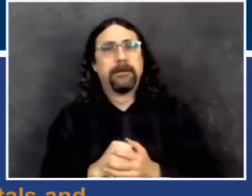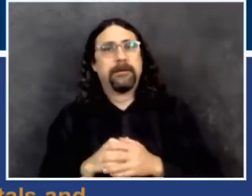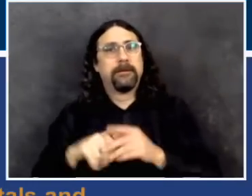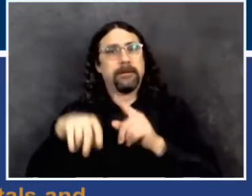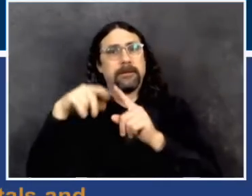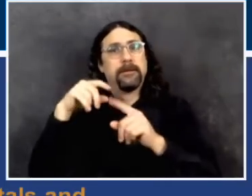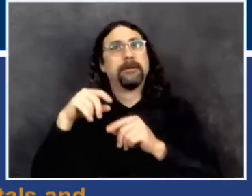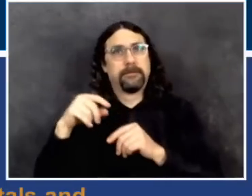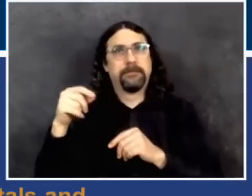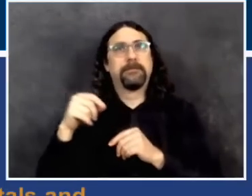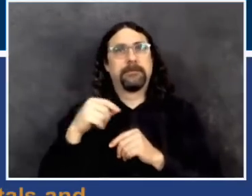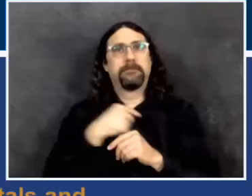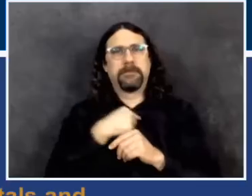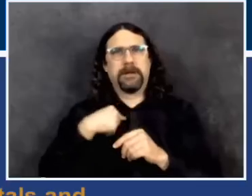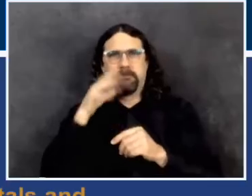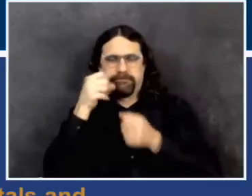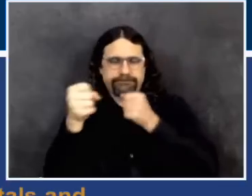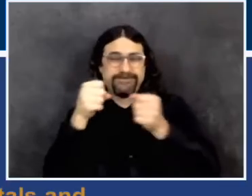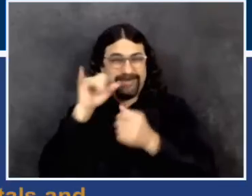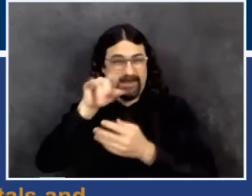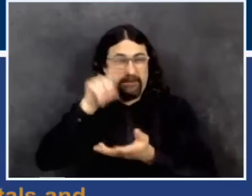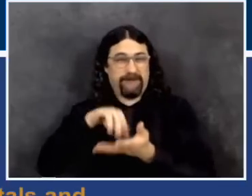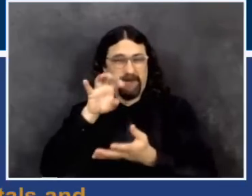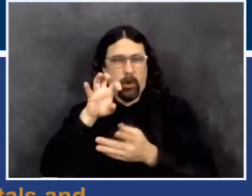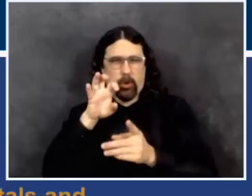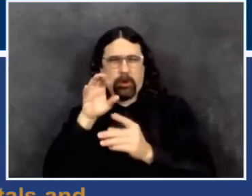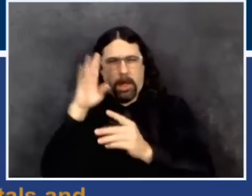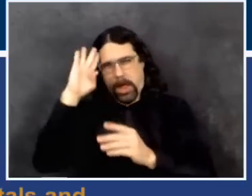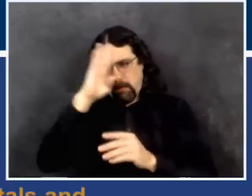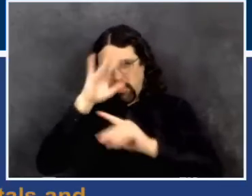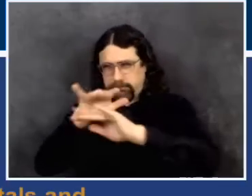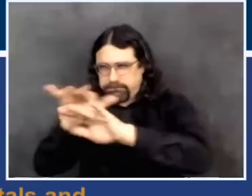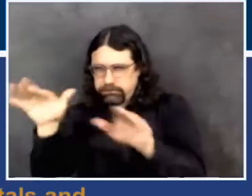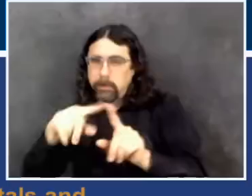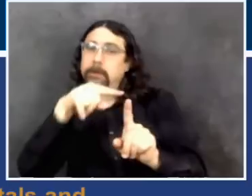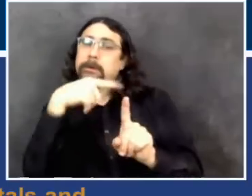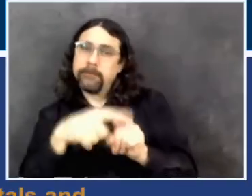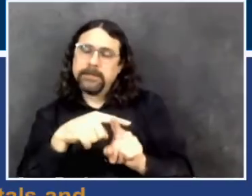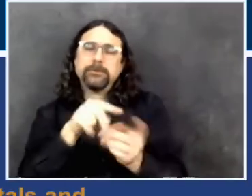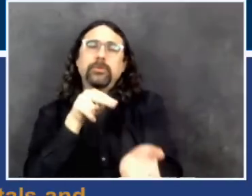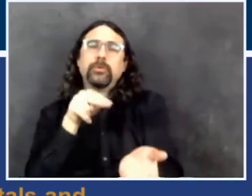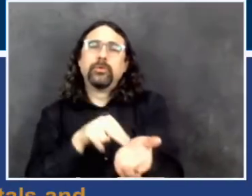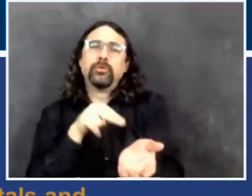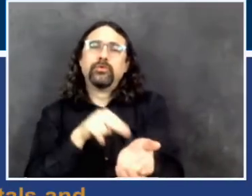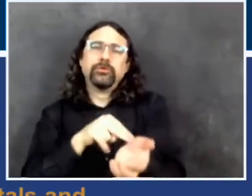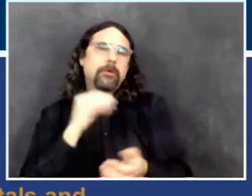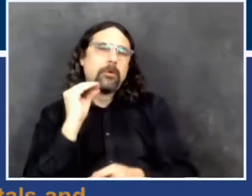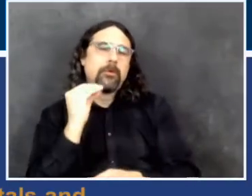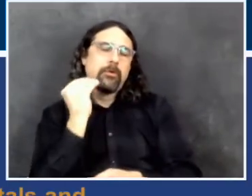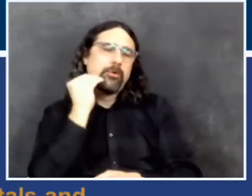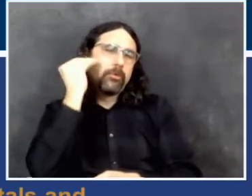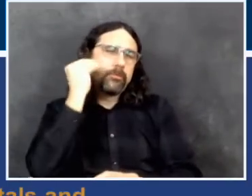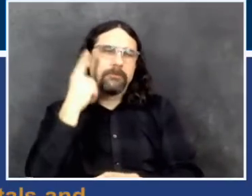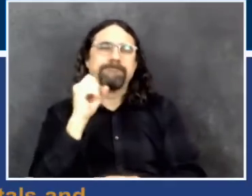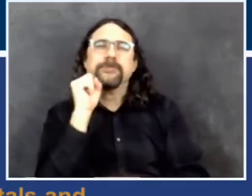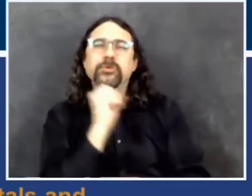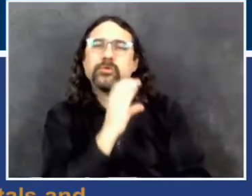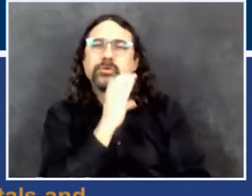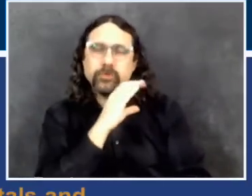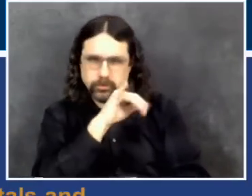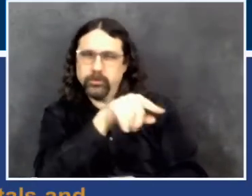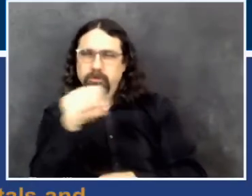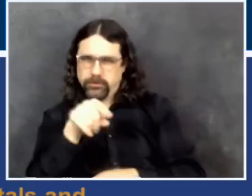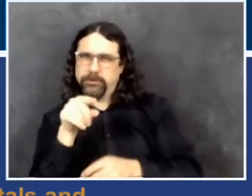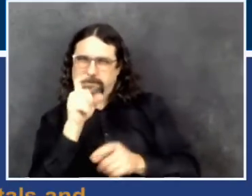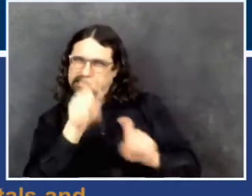kind of hero coming to our relief. So if you meet any of these folks, and I've had the honor of meeting some of them, just really let them know how much we